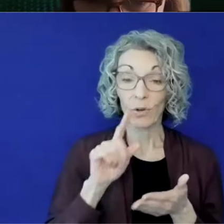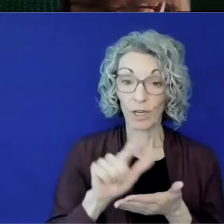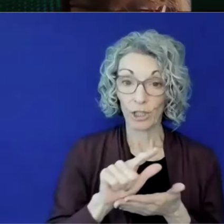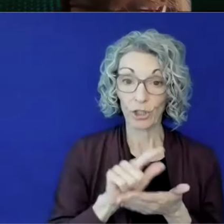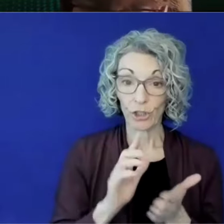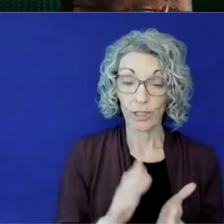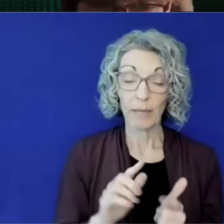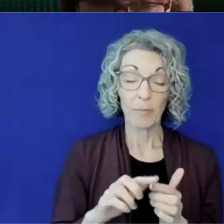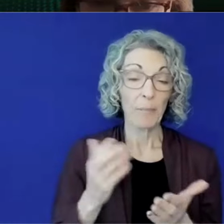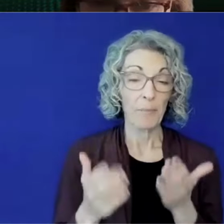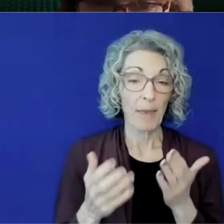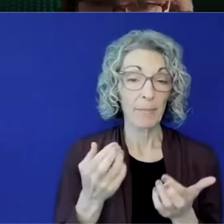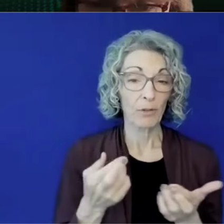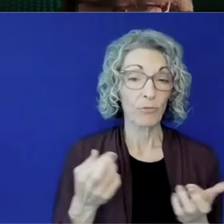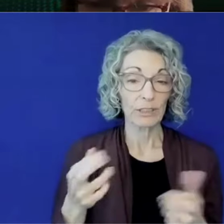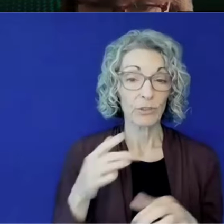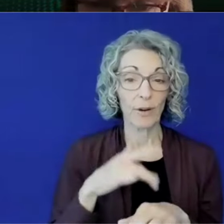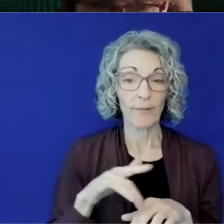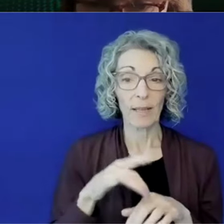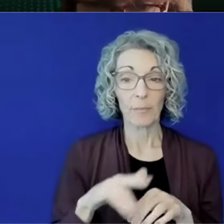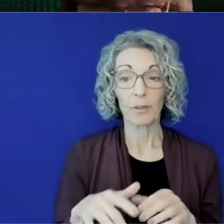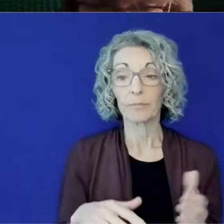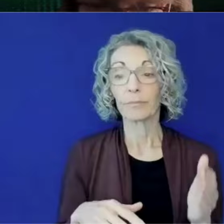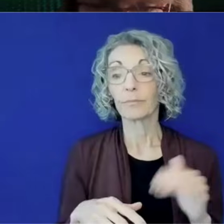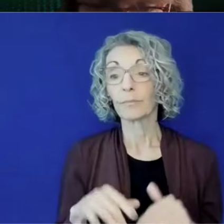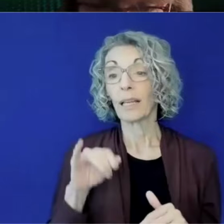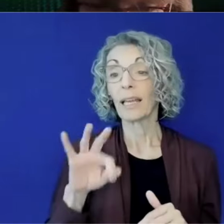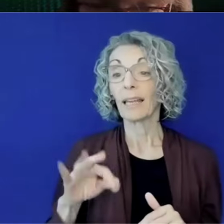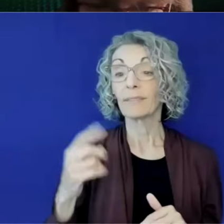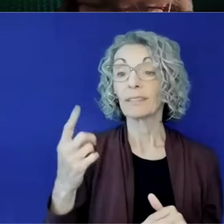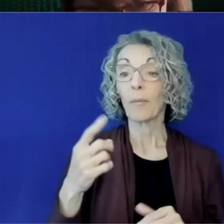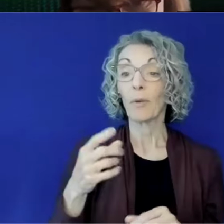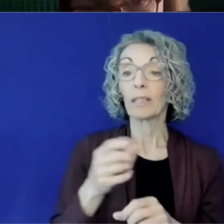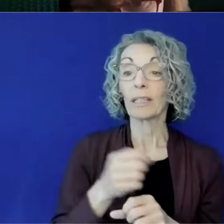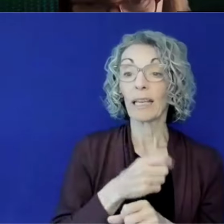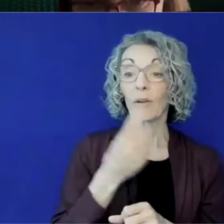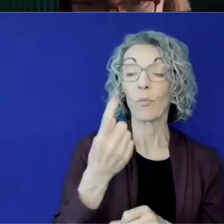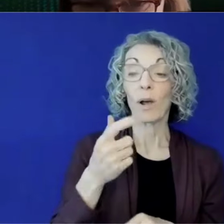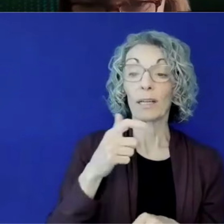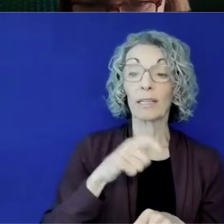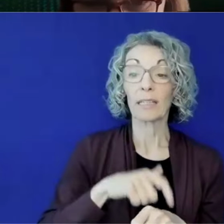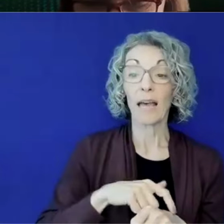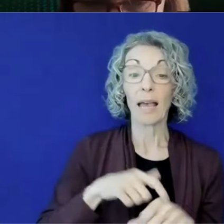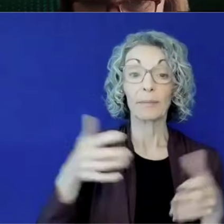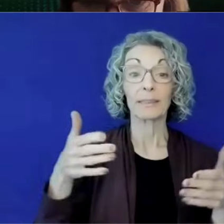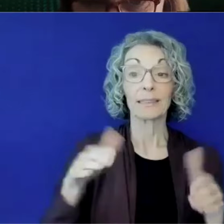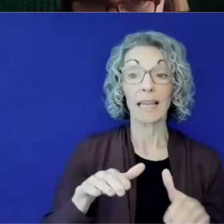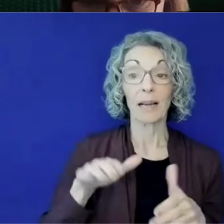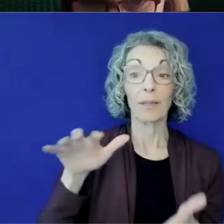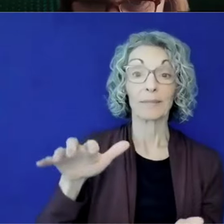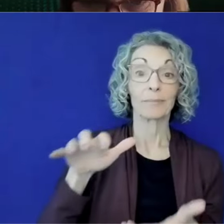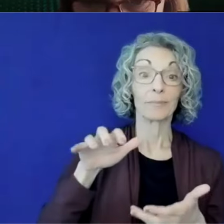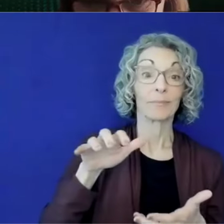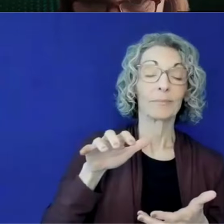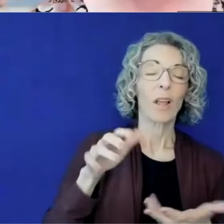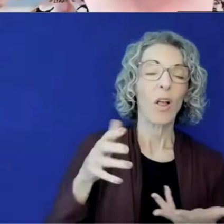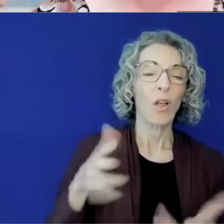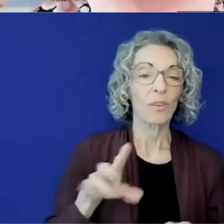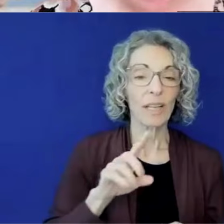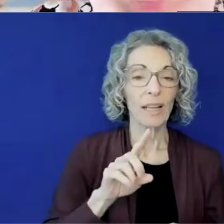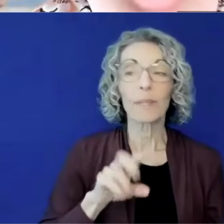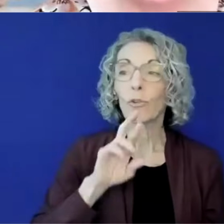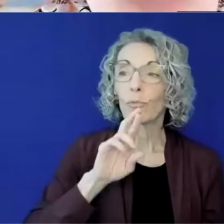resources. What if someone gets a one-time settlement? I think we've really already answered that.